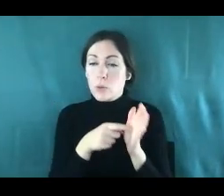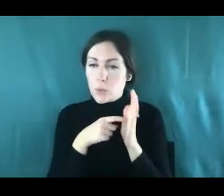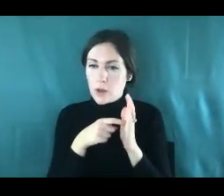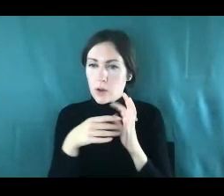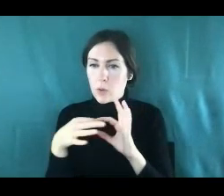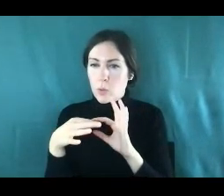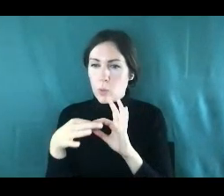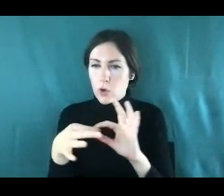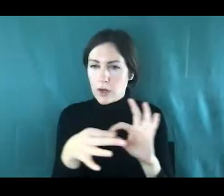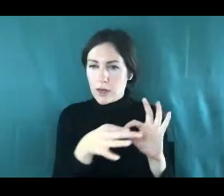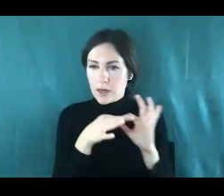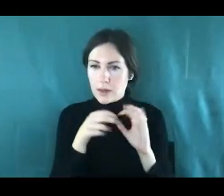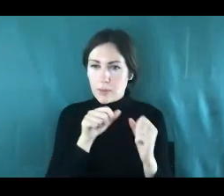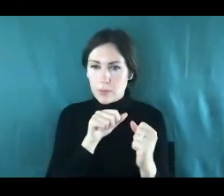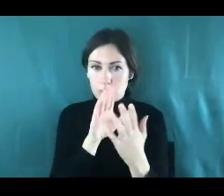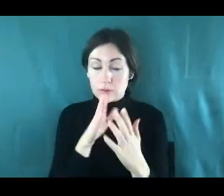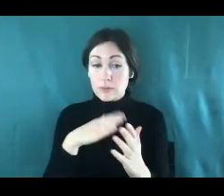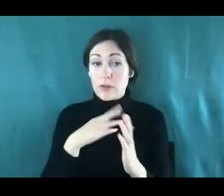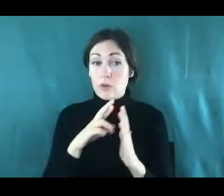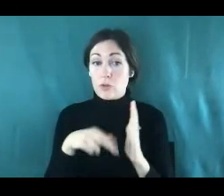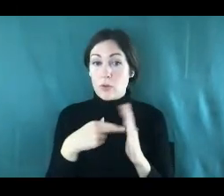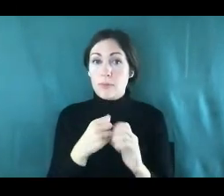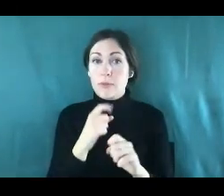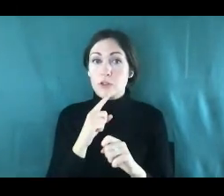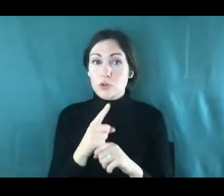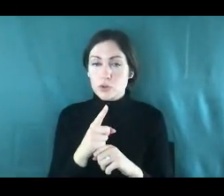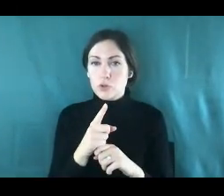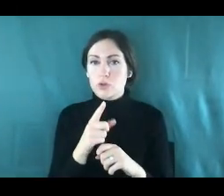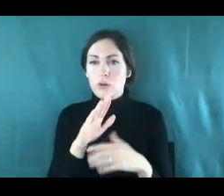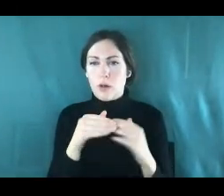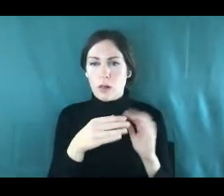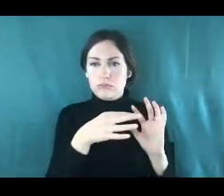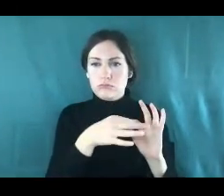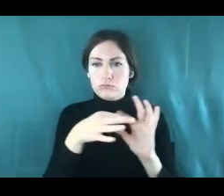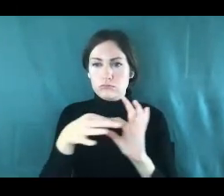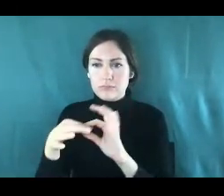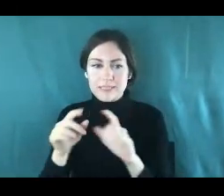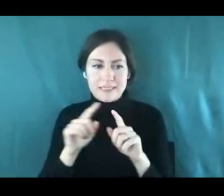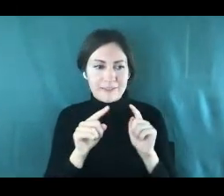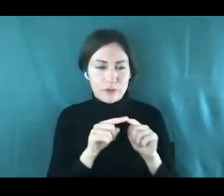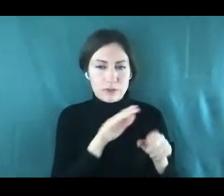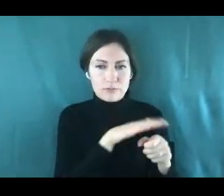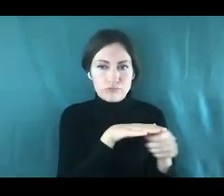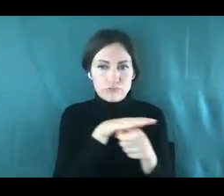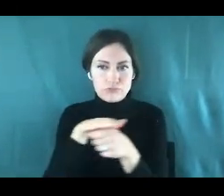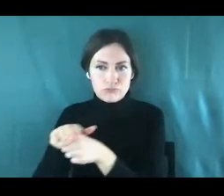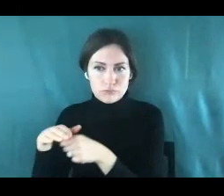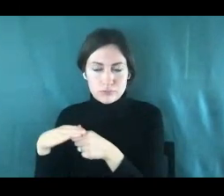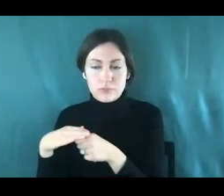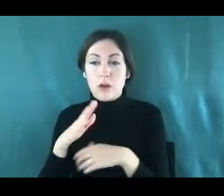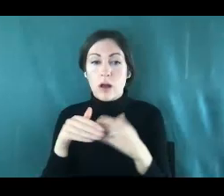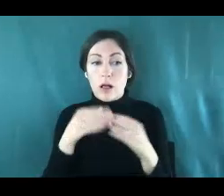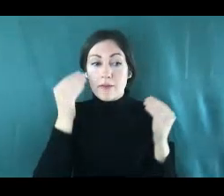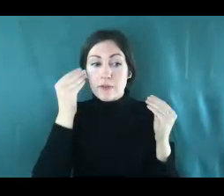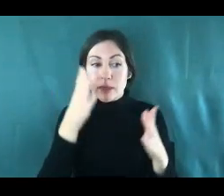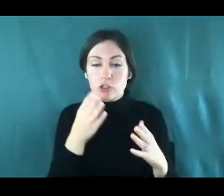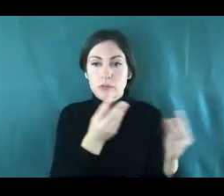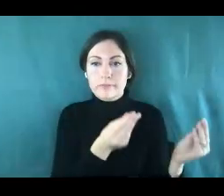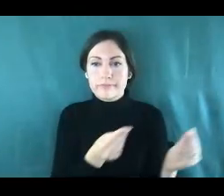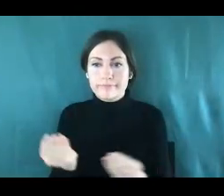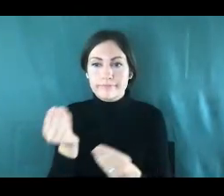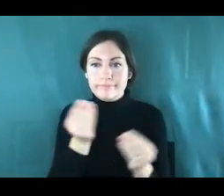approach. My role is to ensure that NOMHEs remain connected across the platforms, that information flows consistent, and